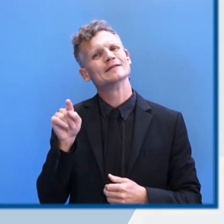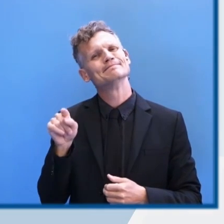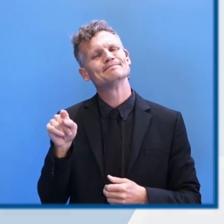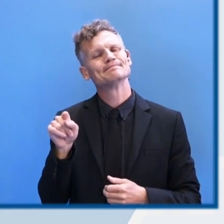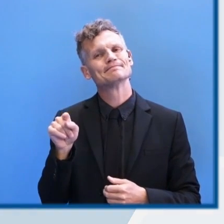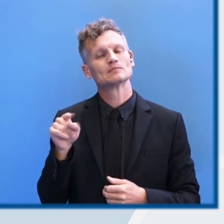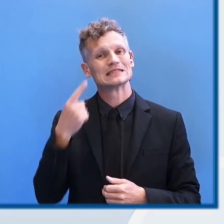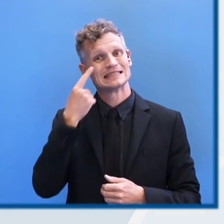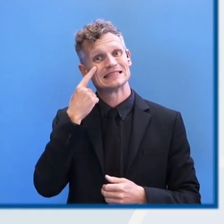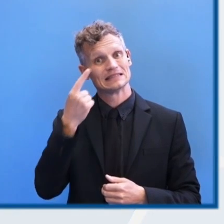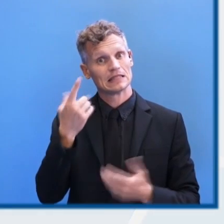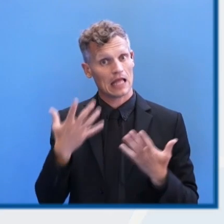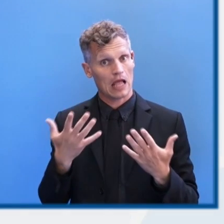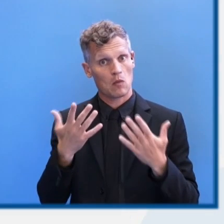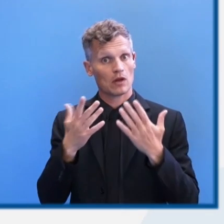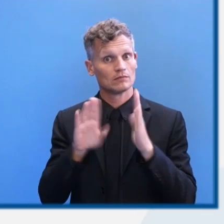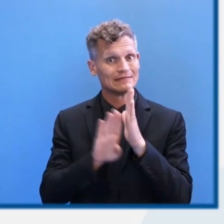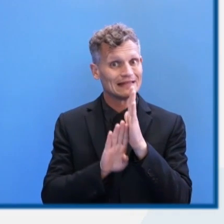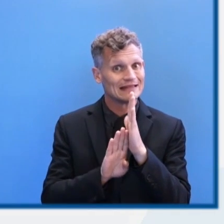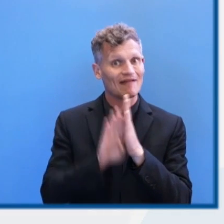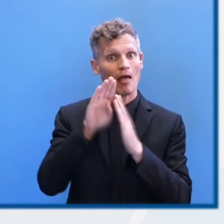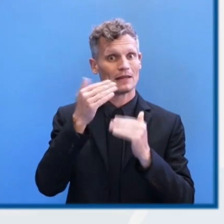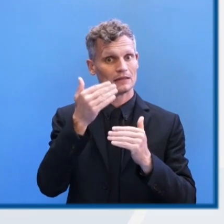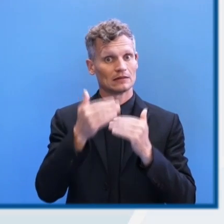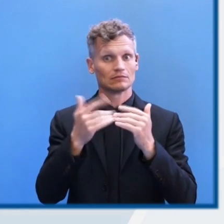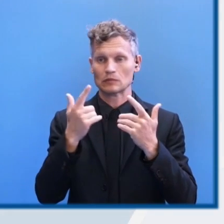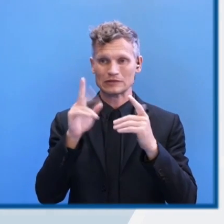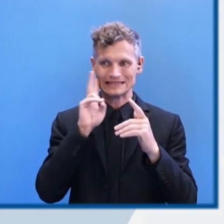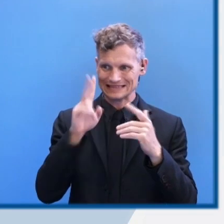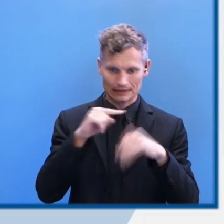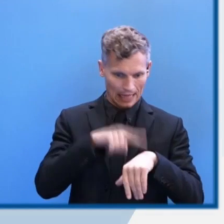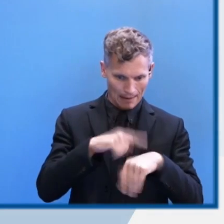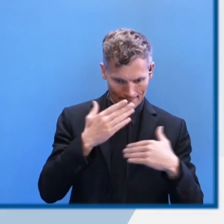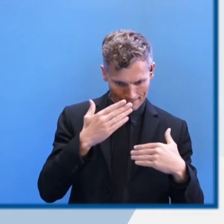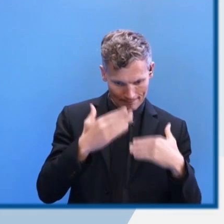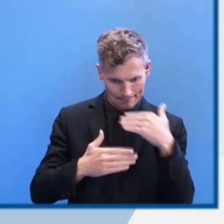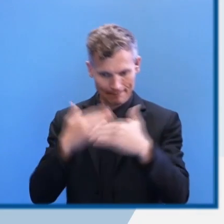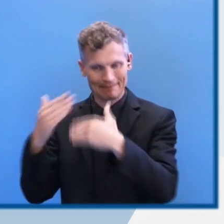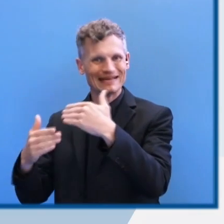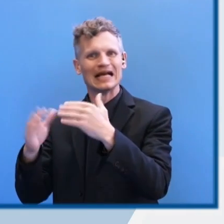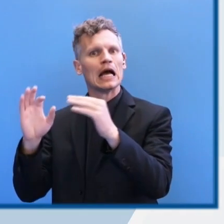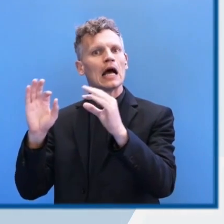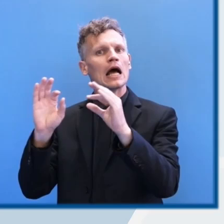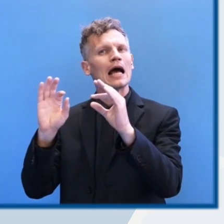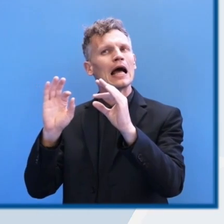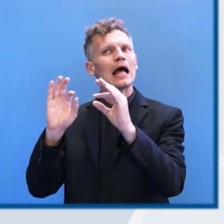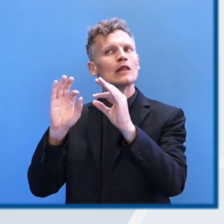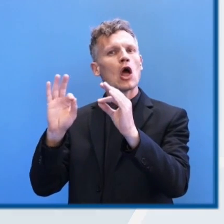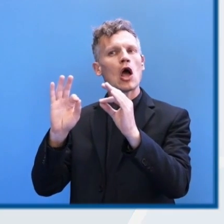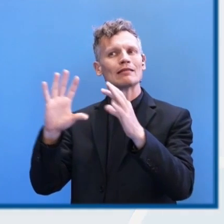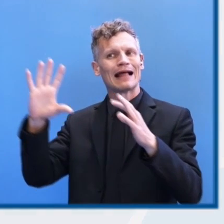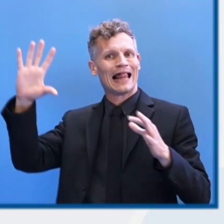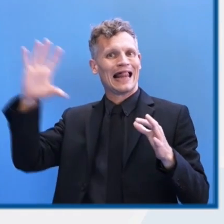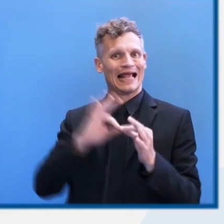see in a development is not necessarily directly connected to the initial event that has happened, but could also be